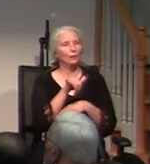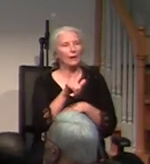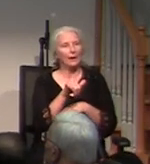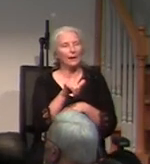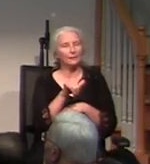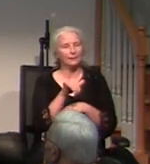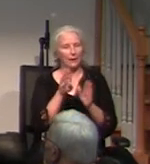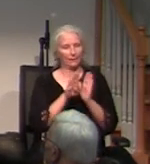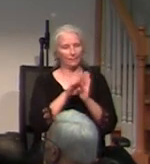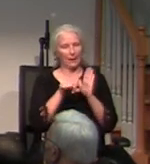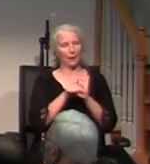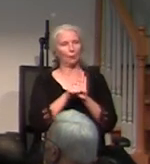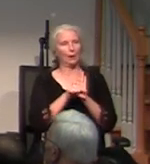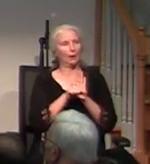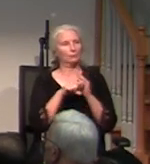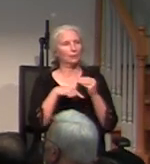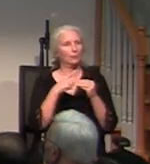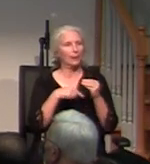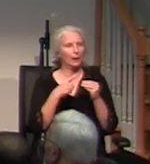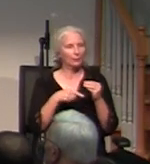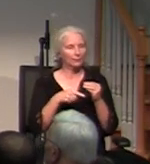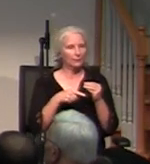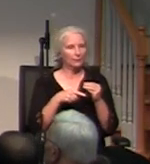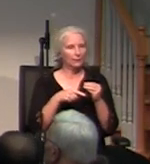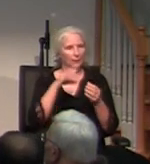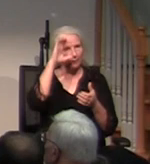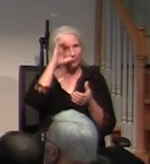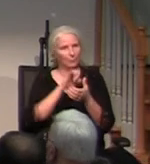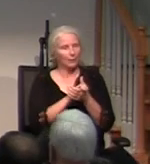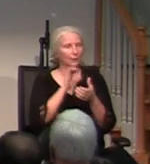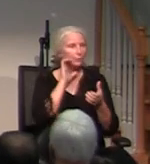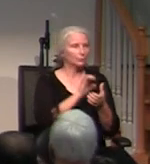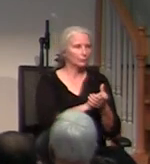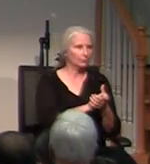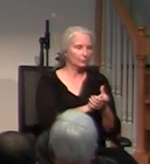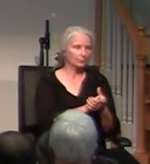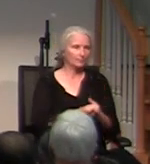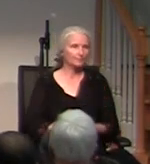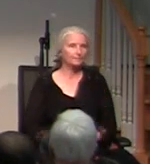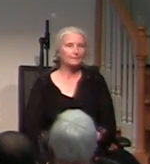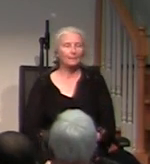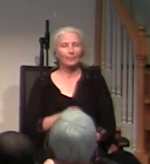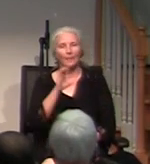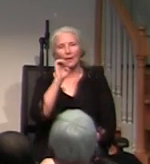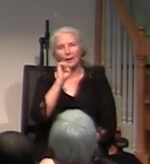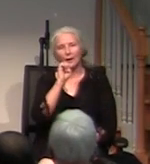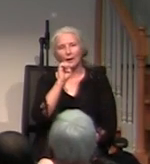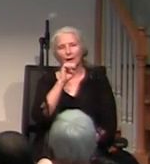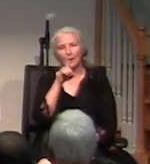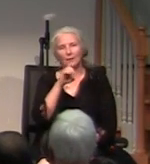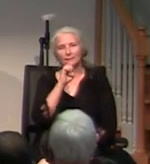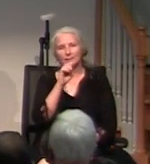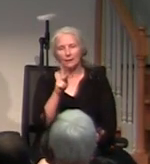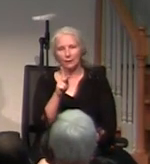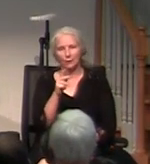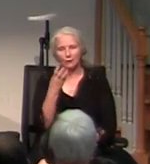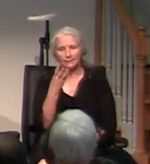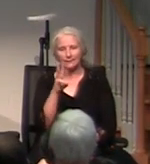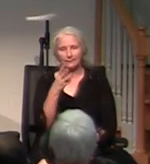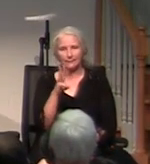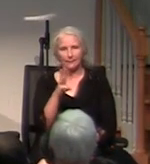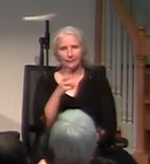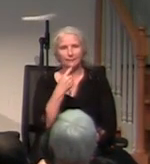of the bride and groom, bride and bridegroom. In Ezekiel 16, we're told, of course, that all of these things are written for